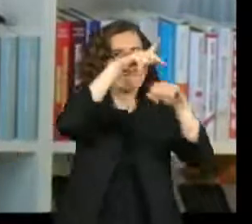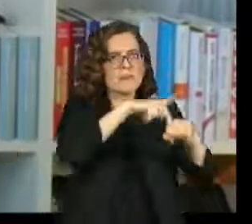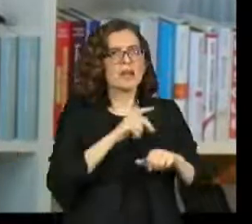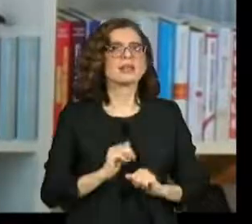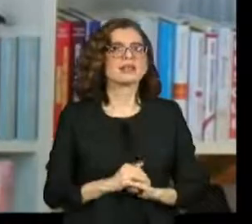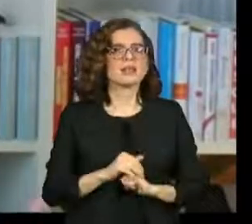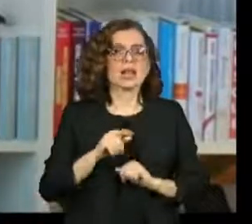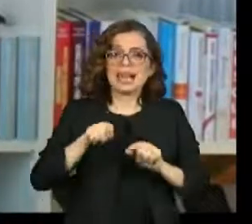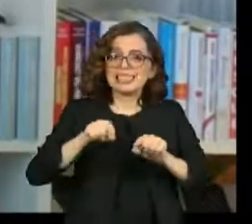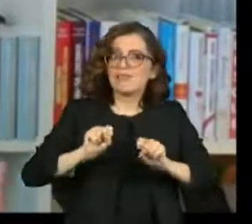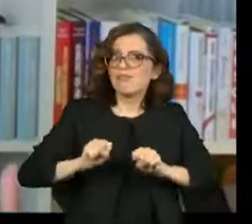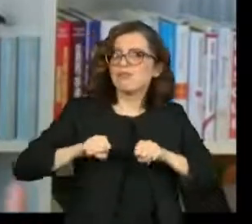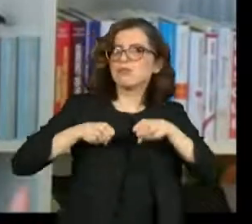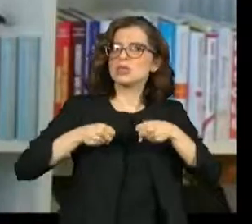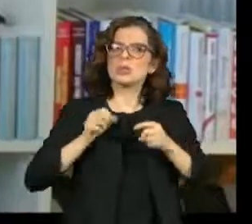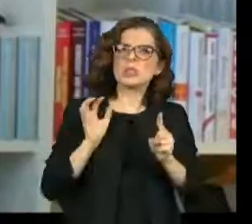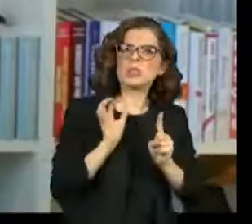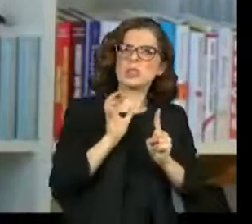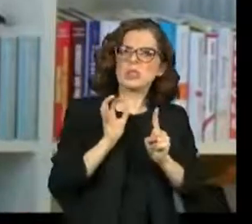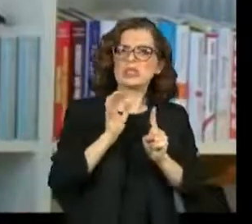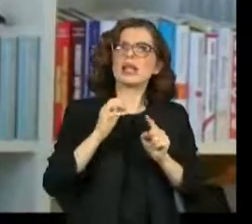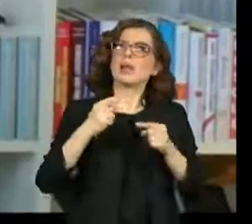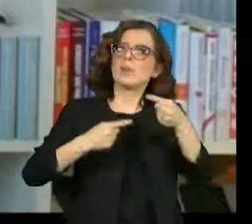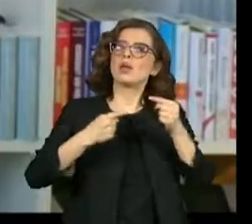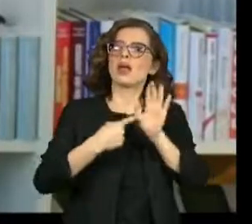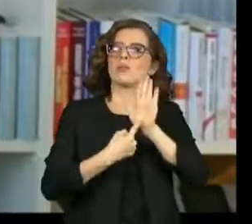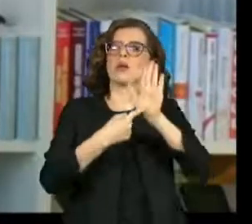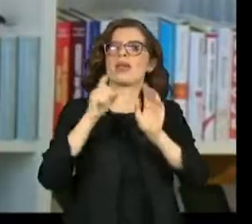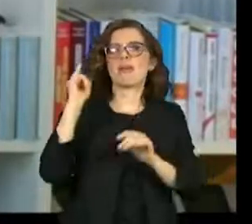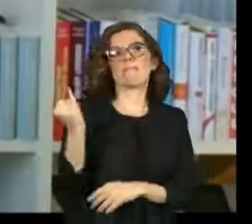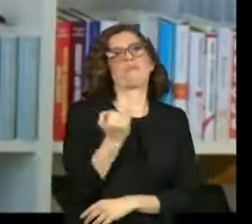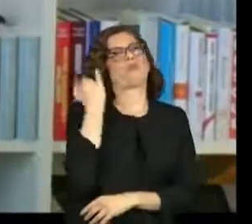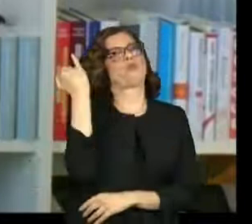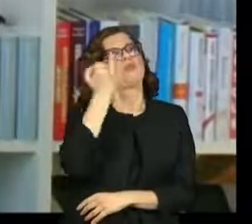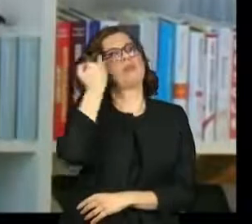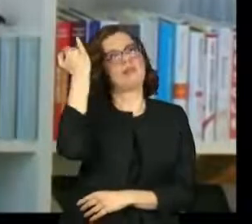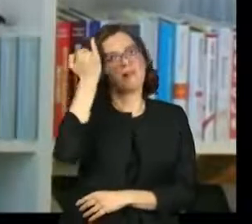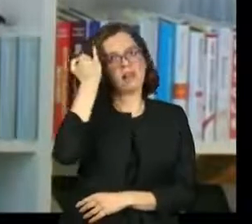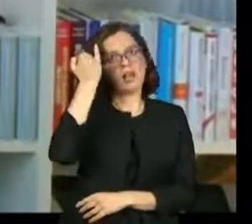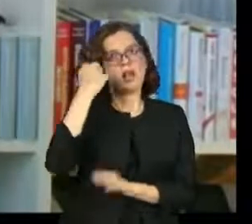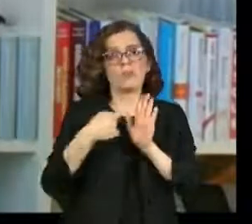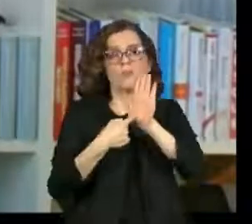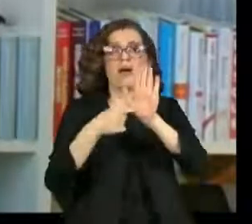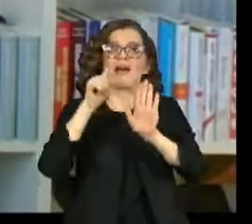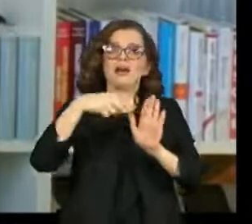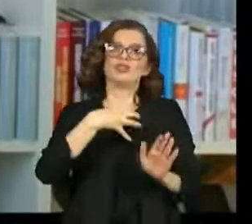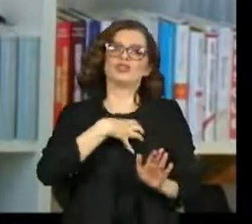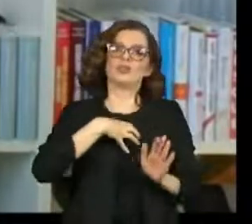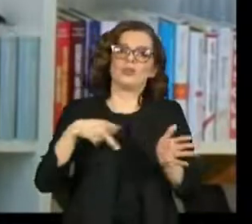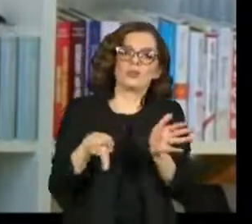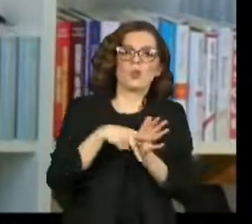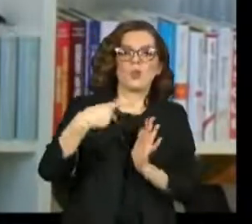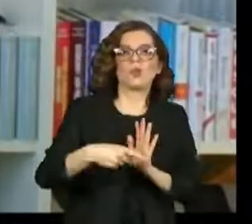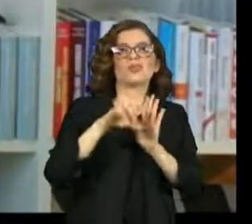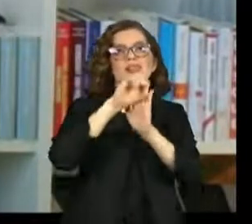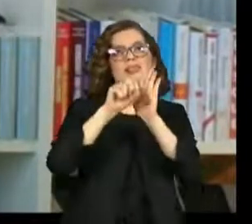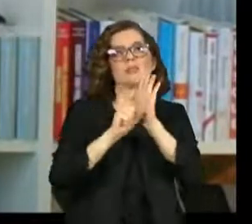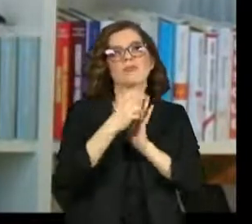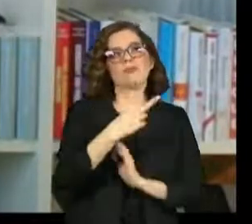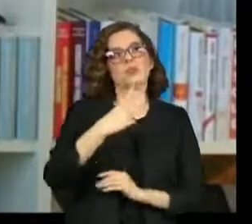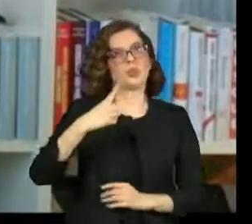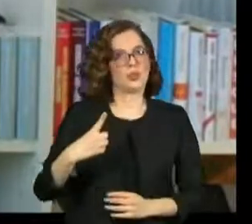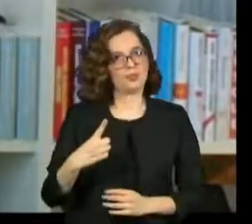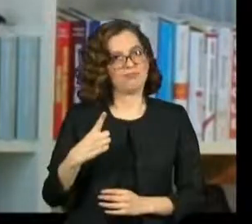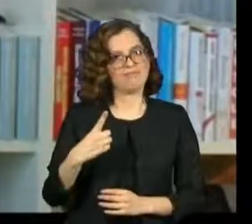And I think those other political forces can play a very important role in defining what the new agenda is for the 21st